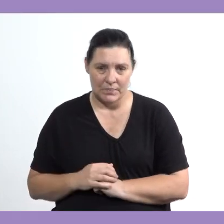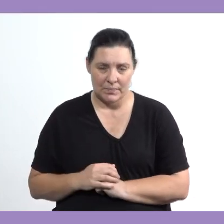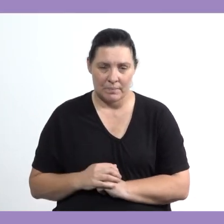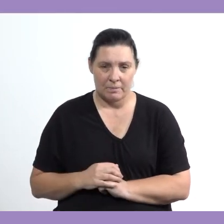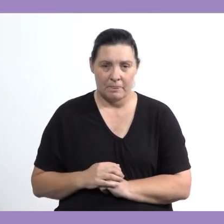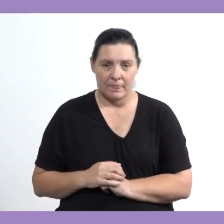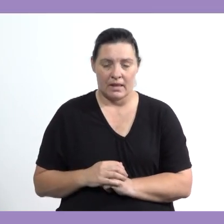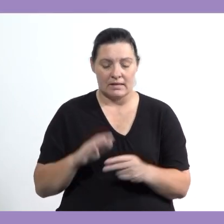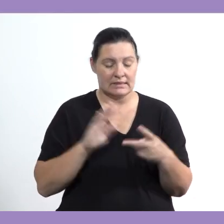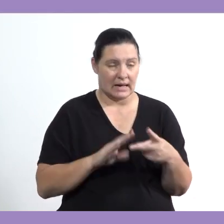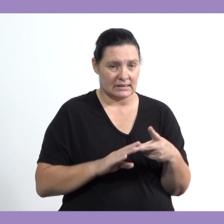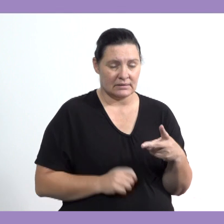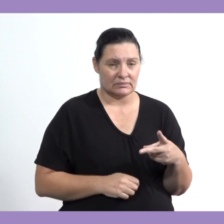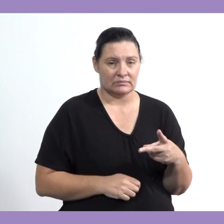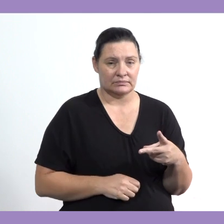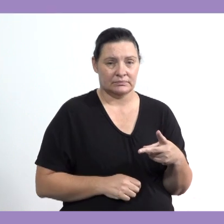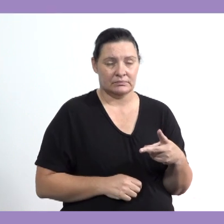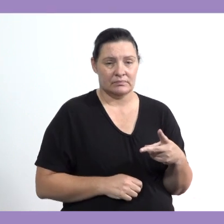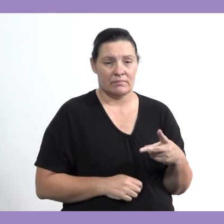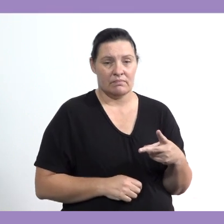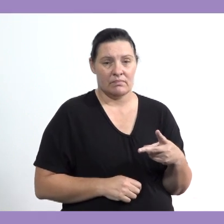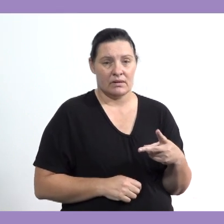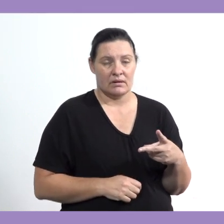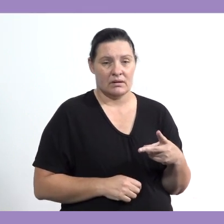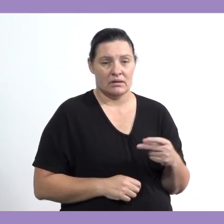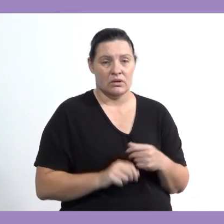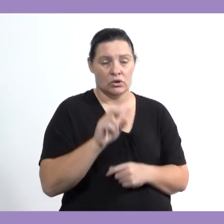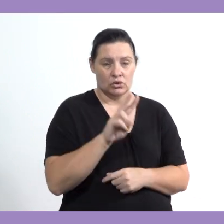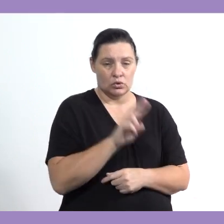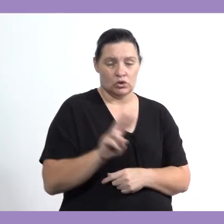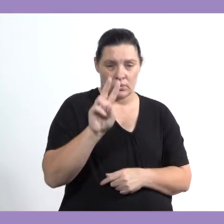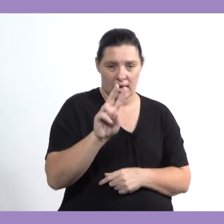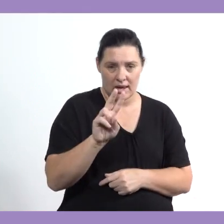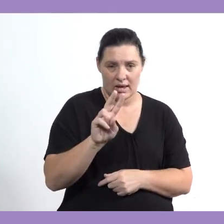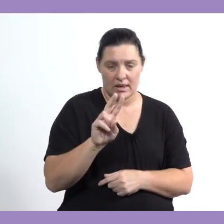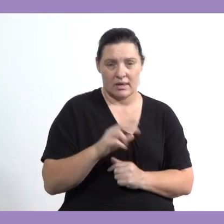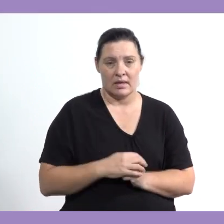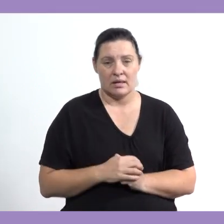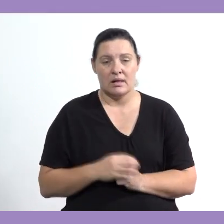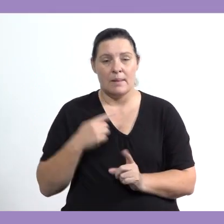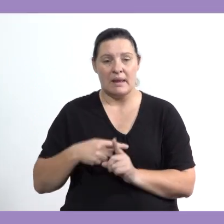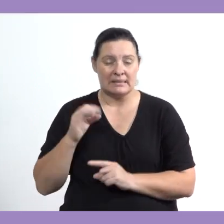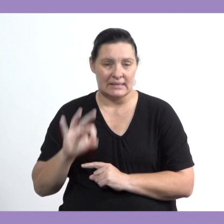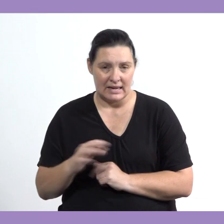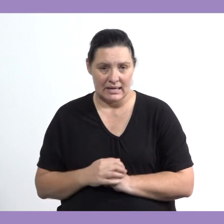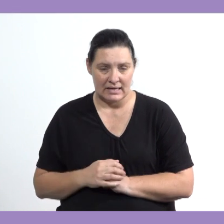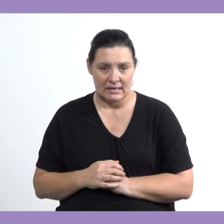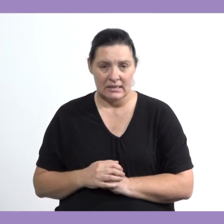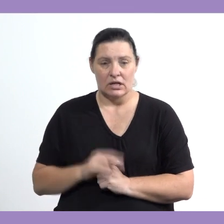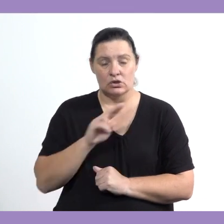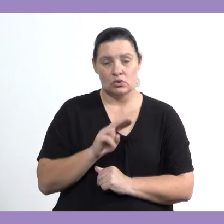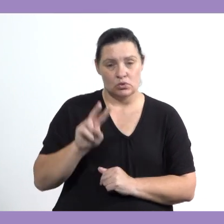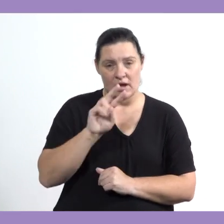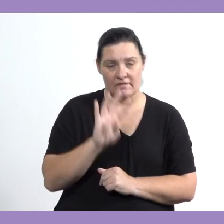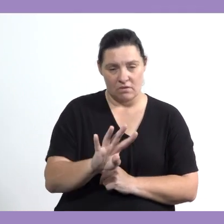us an answer of 4. Then we look at the second term. That is going to be 2 squared plus 3.